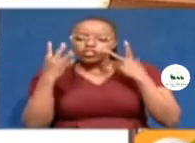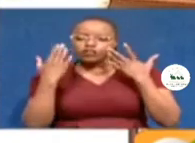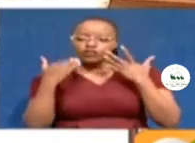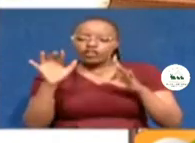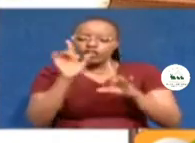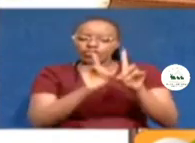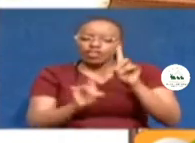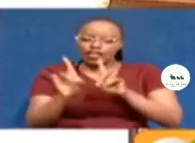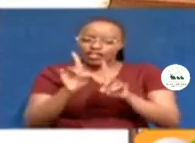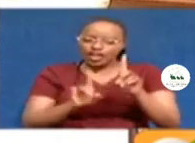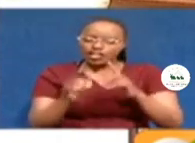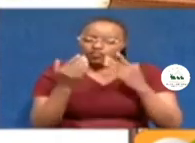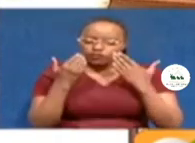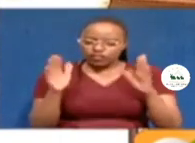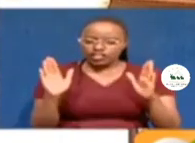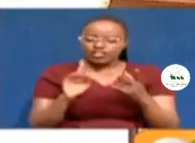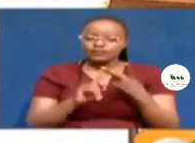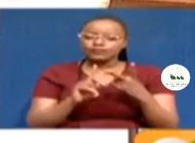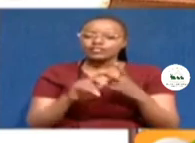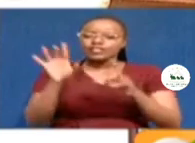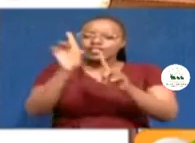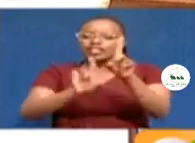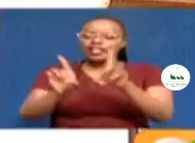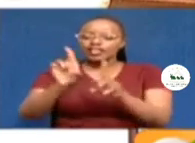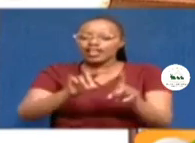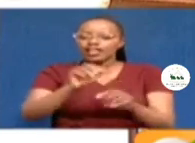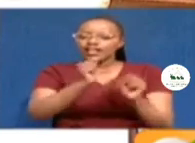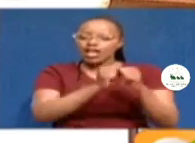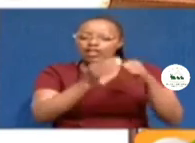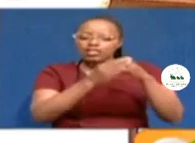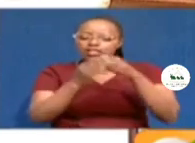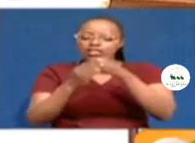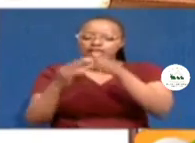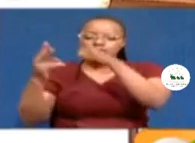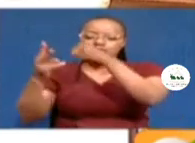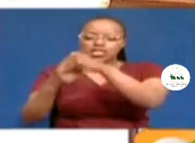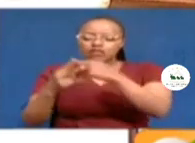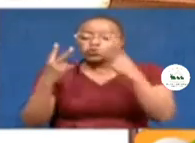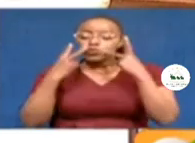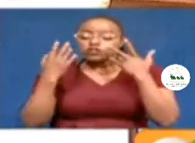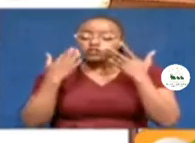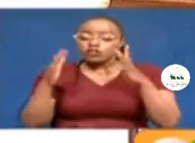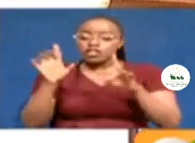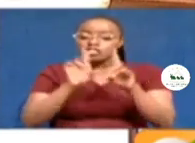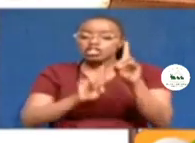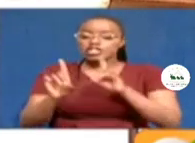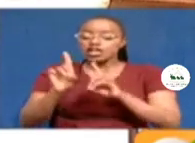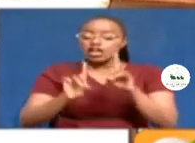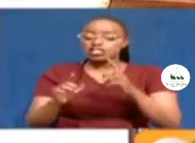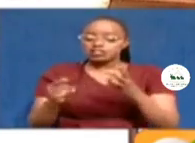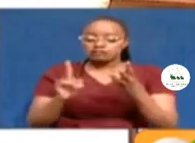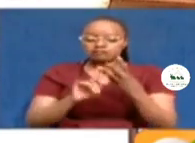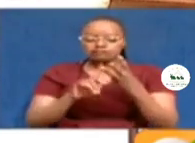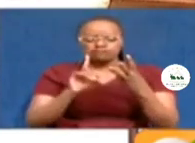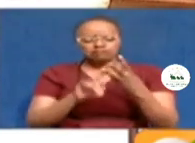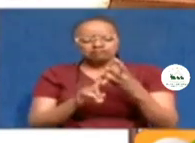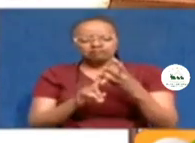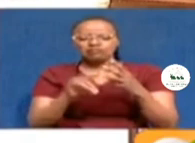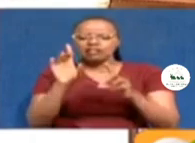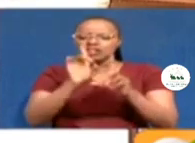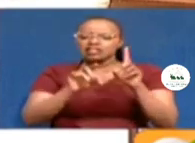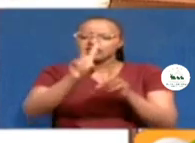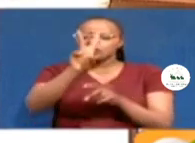them dance. They danced in 1997, we saw them dance. They danced